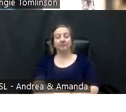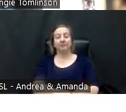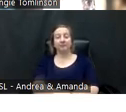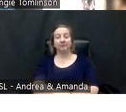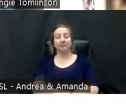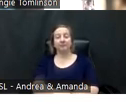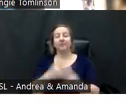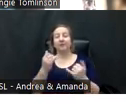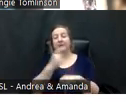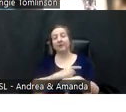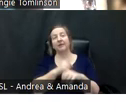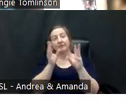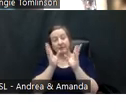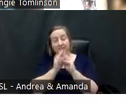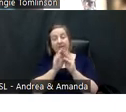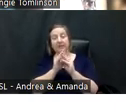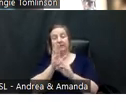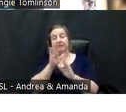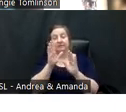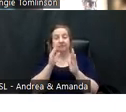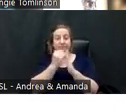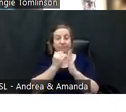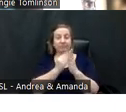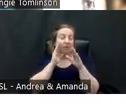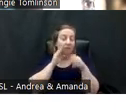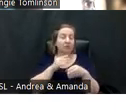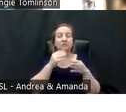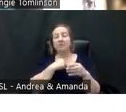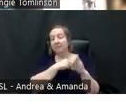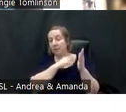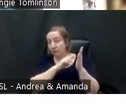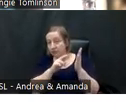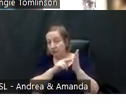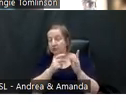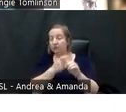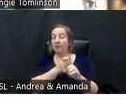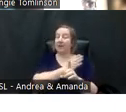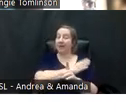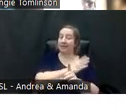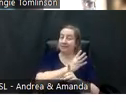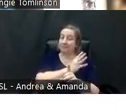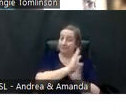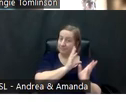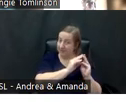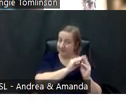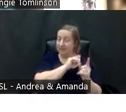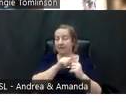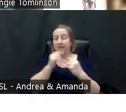today's meeting's agenda focuses on member research conducted between the last meeting and today on other